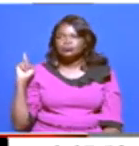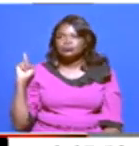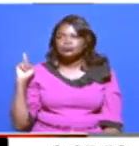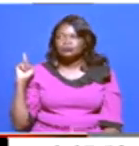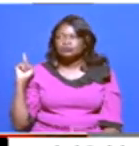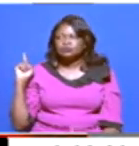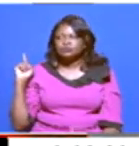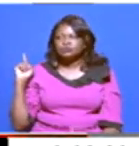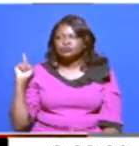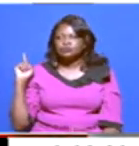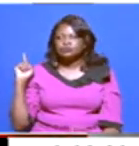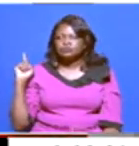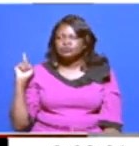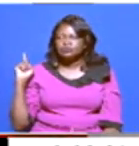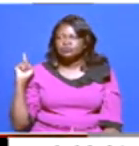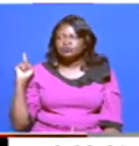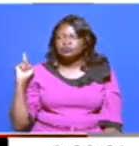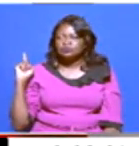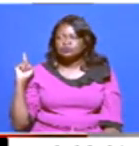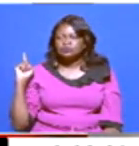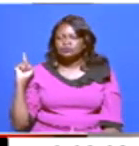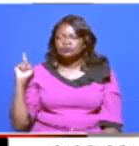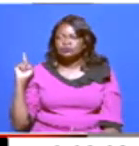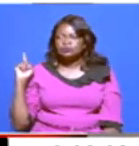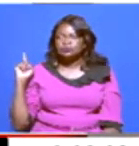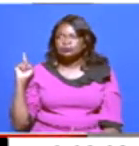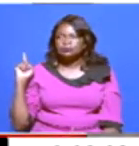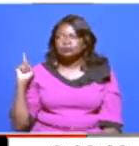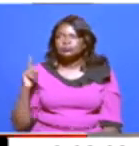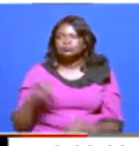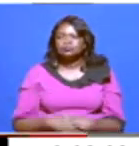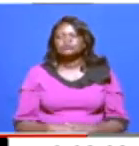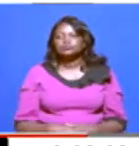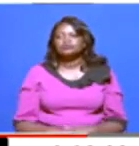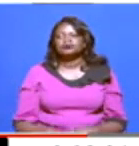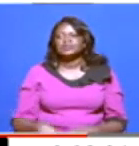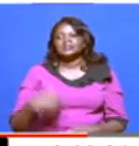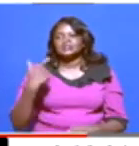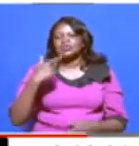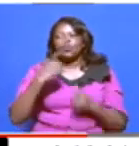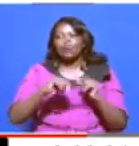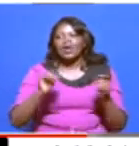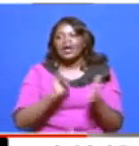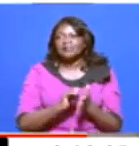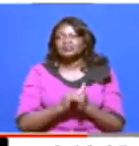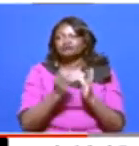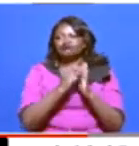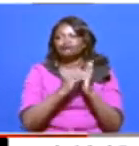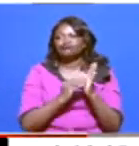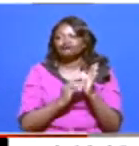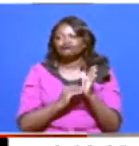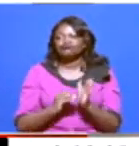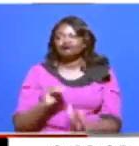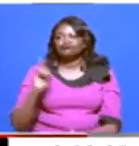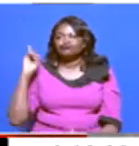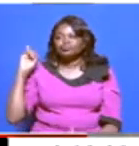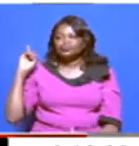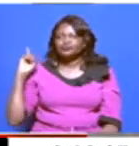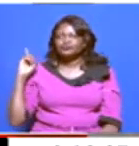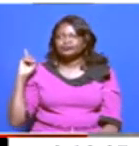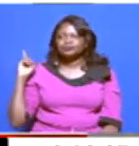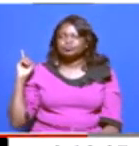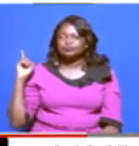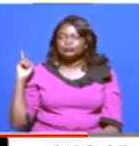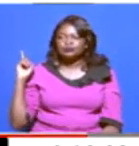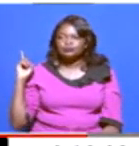mende, kafiri, kwekwe, among others. Sheng words which have been flagged include kama noma noma, kama